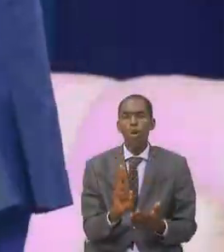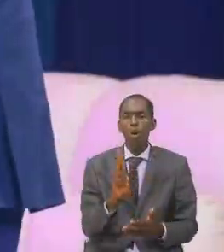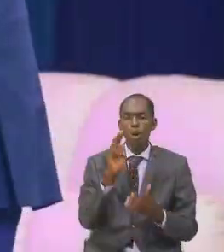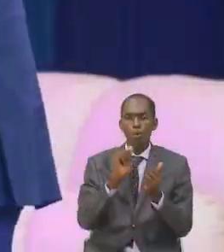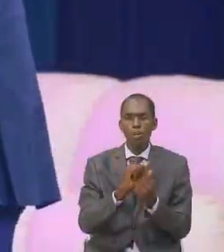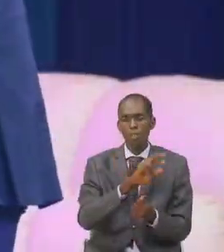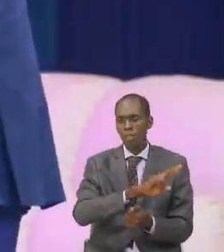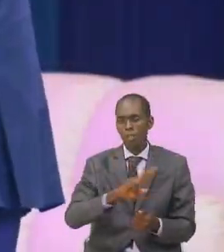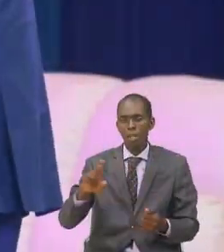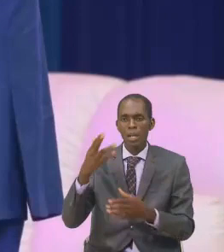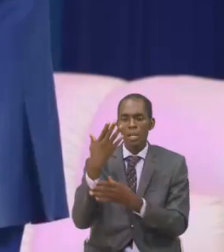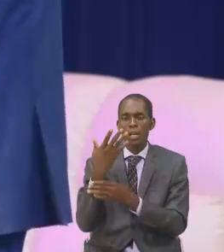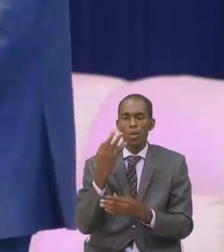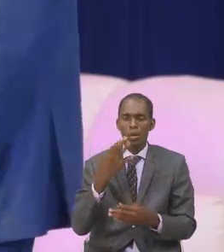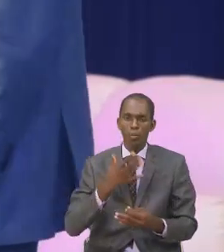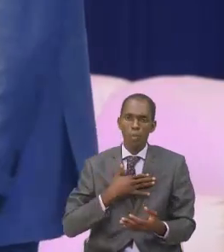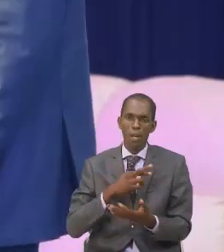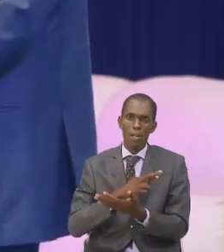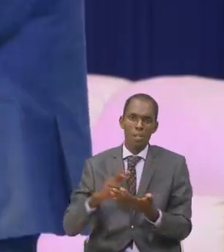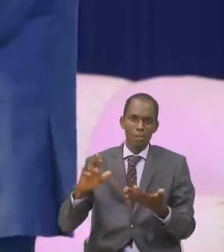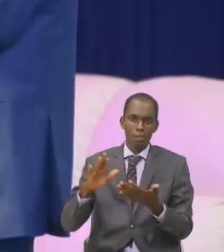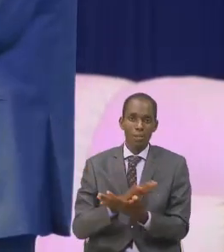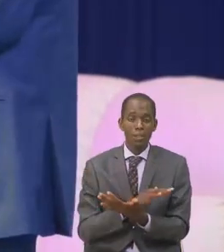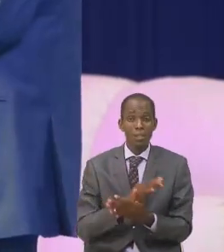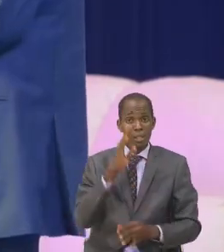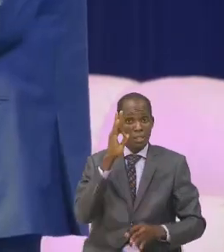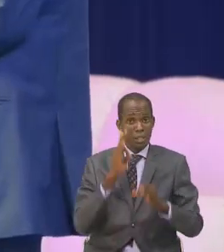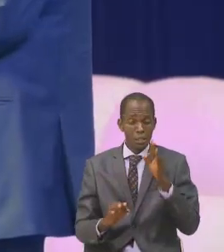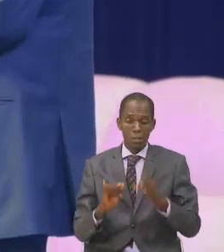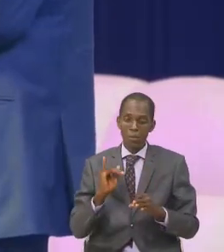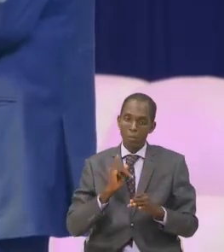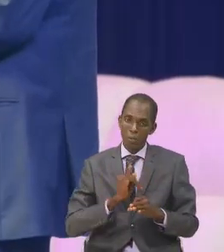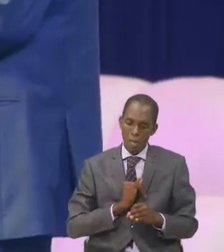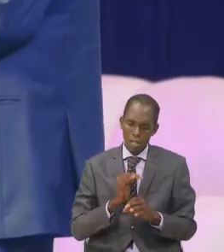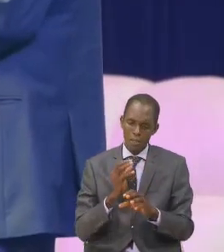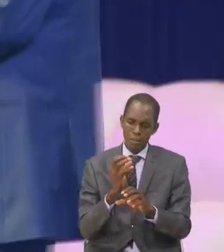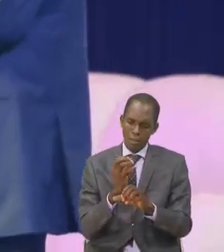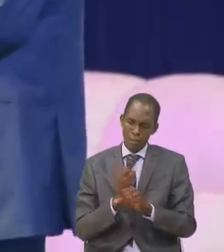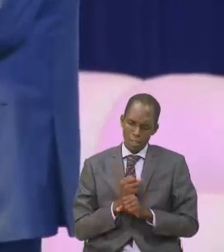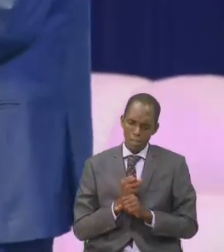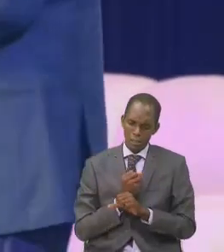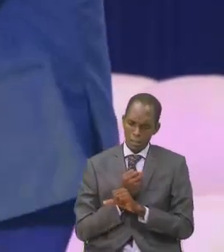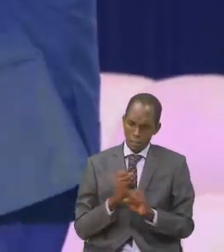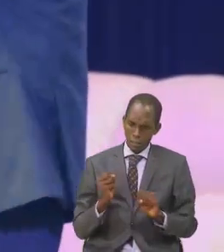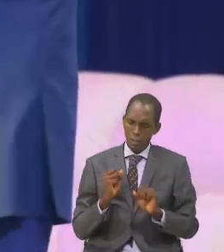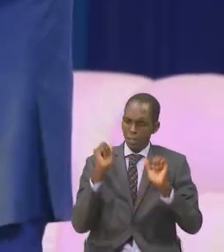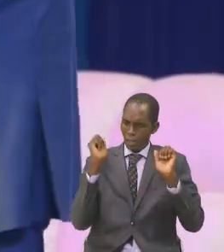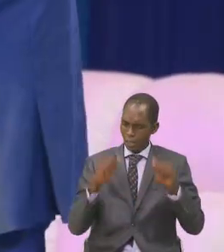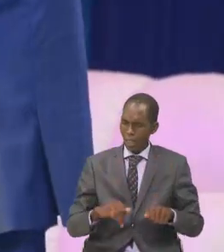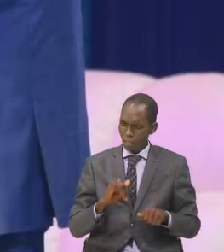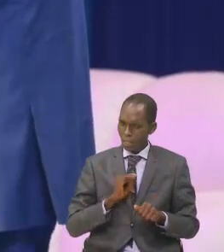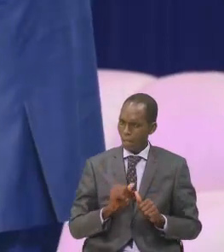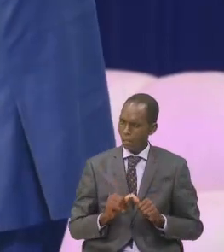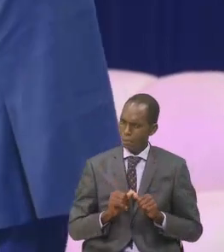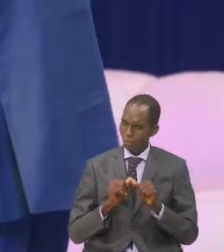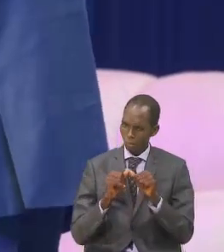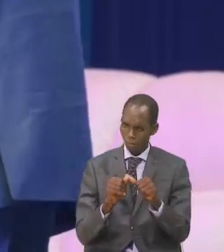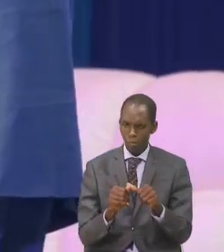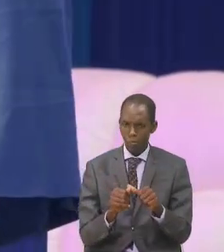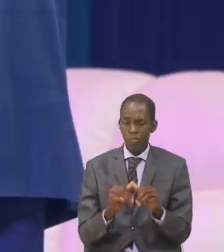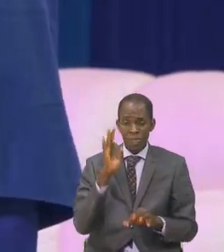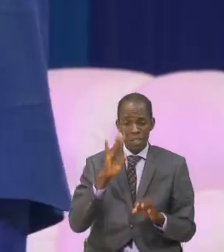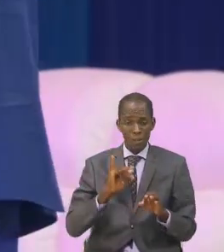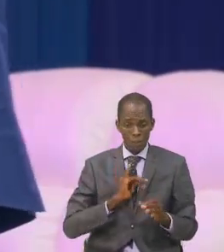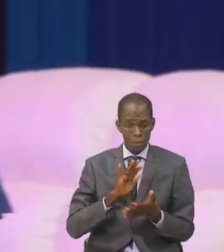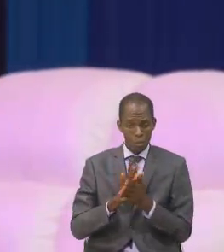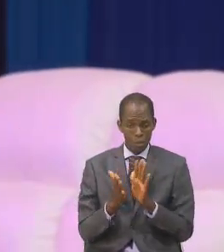I will uphold you with the right hand of my righteousness. If I get saved, can I